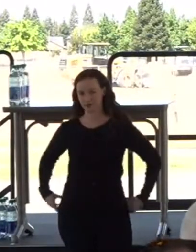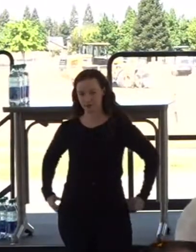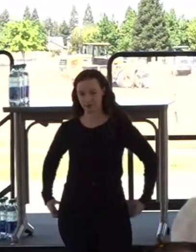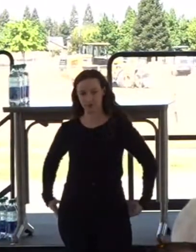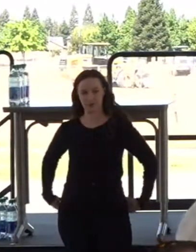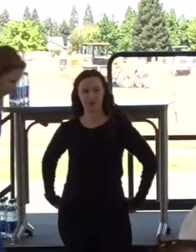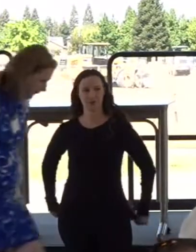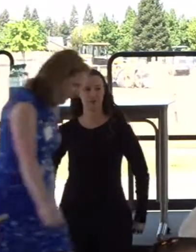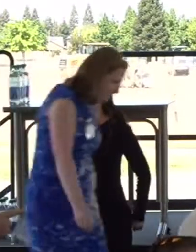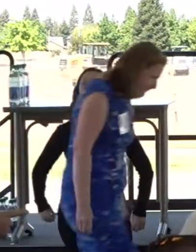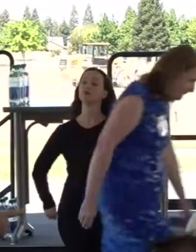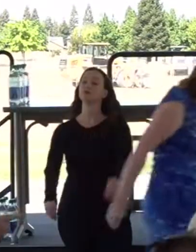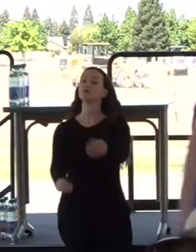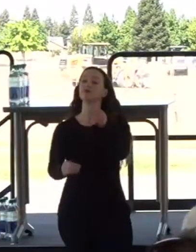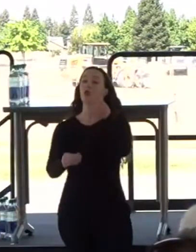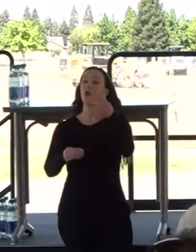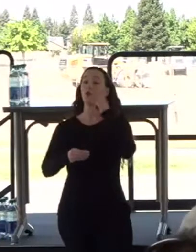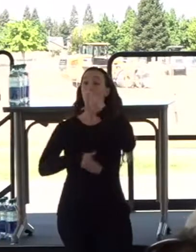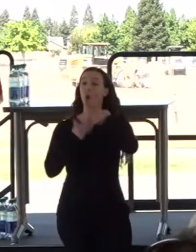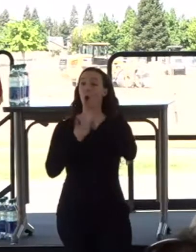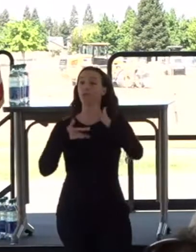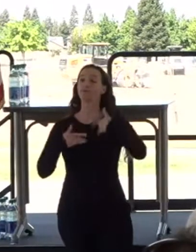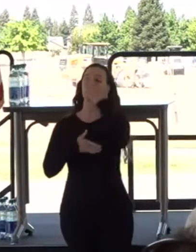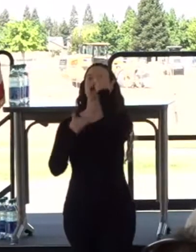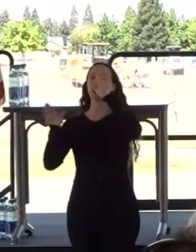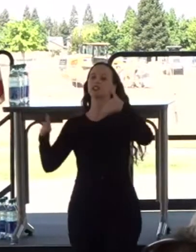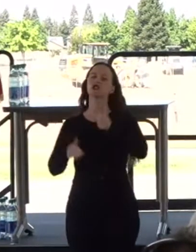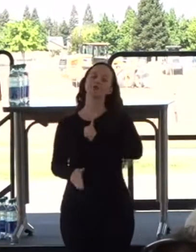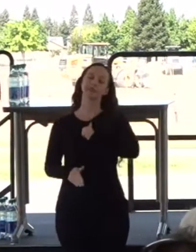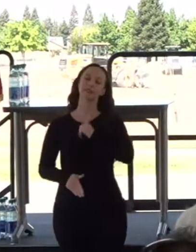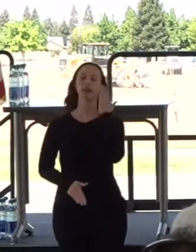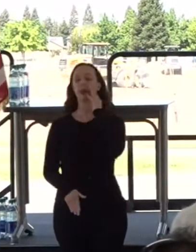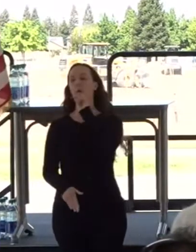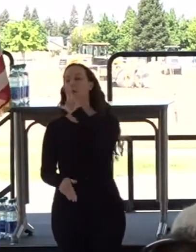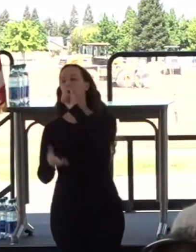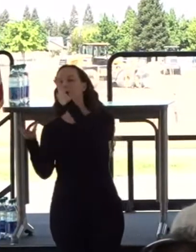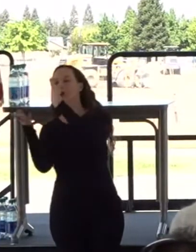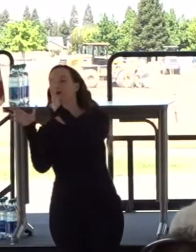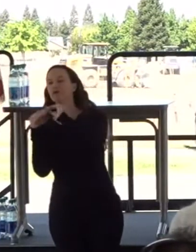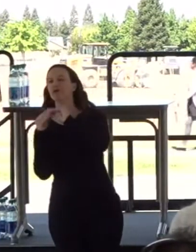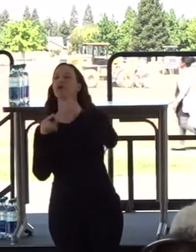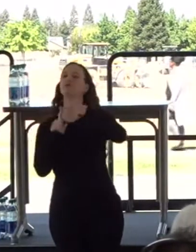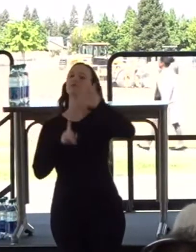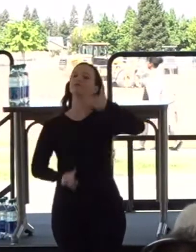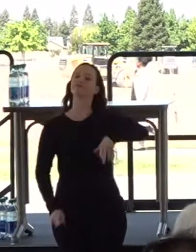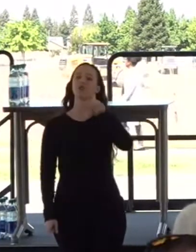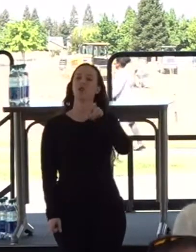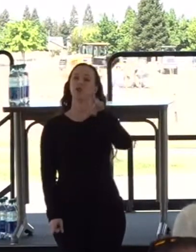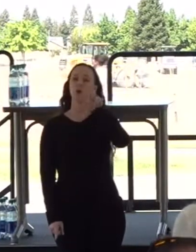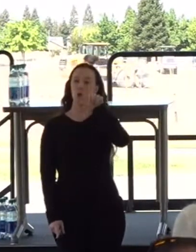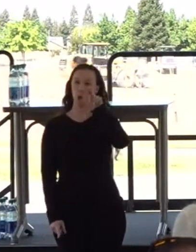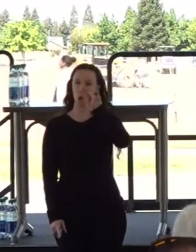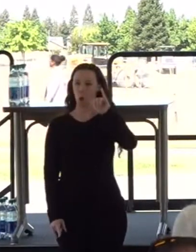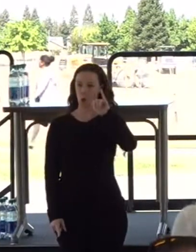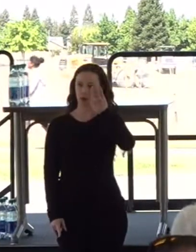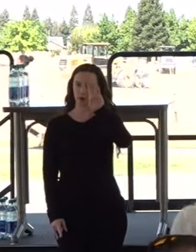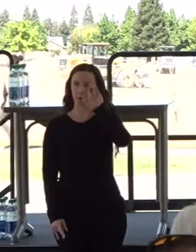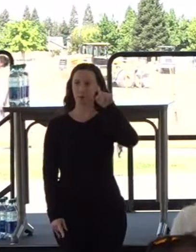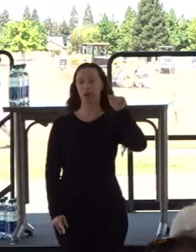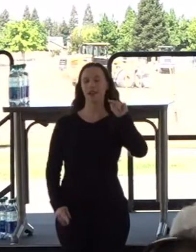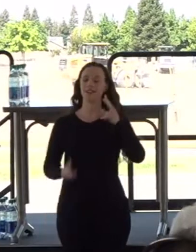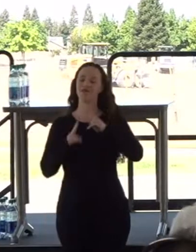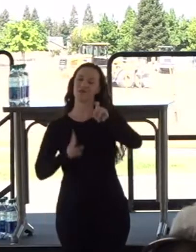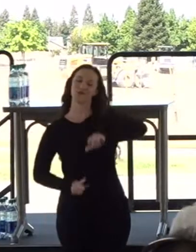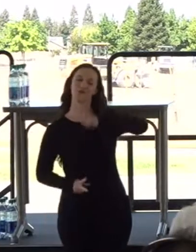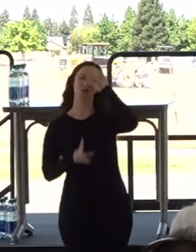In all the excitement, I forgot to introduce myself. I know Marco did, but I'm Dr. Lori Bennett. I am the very